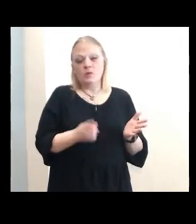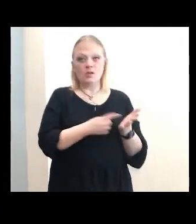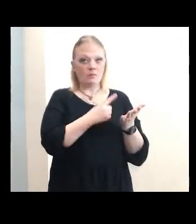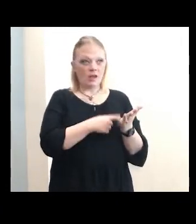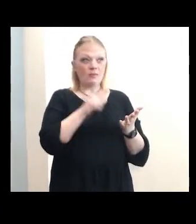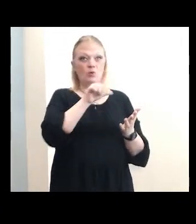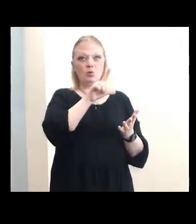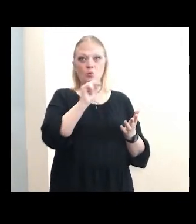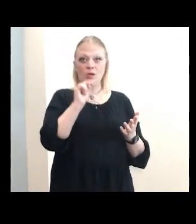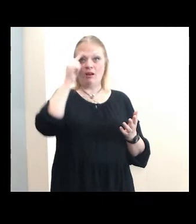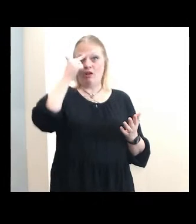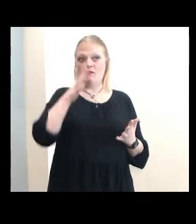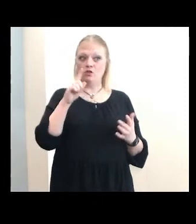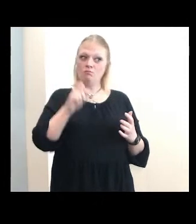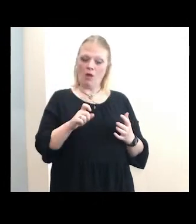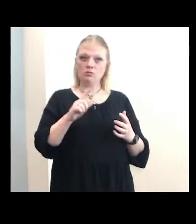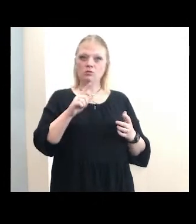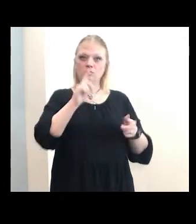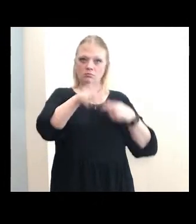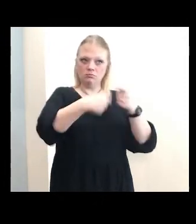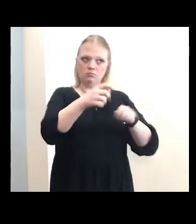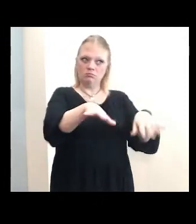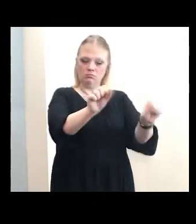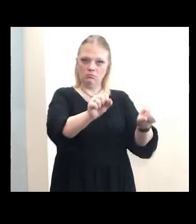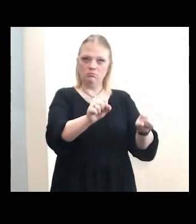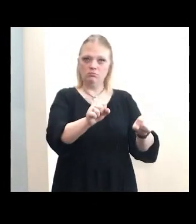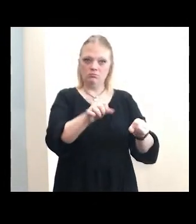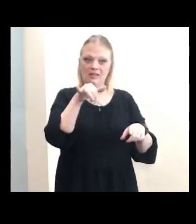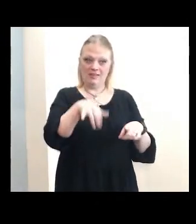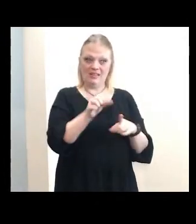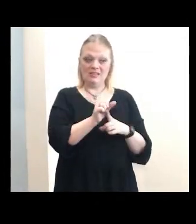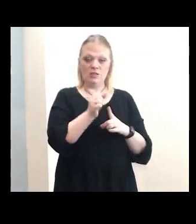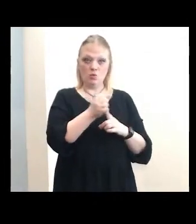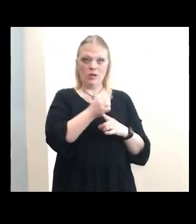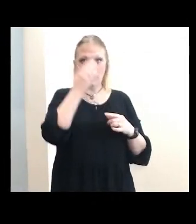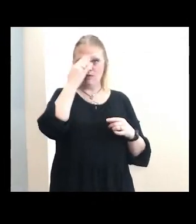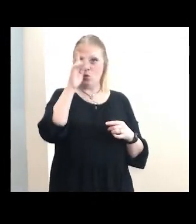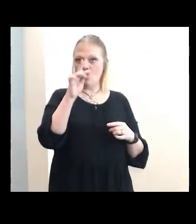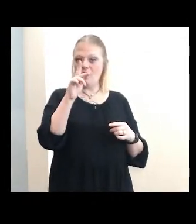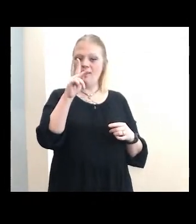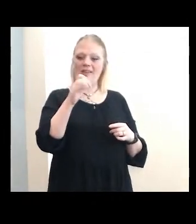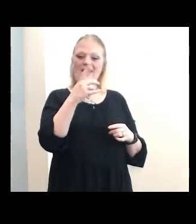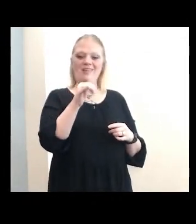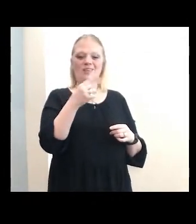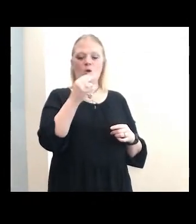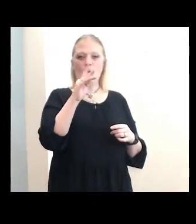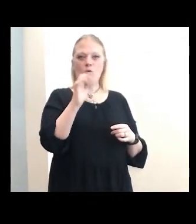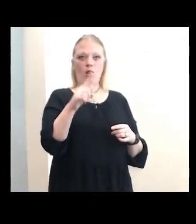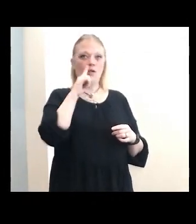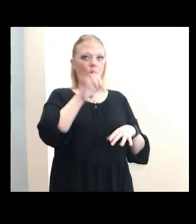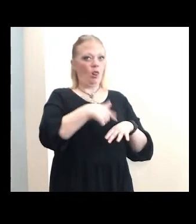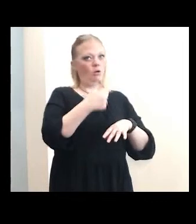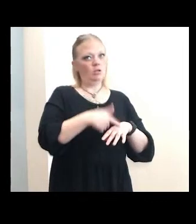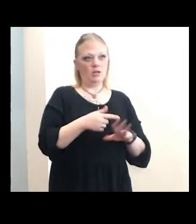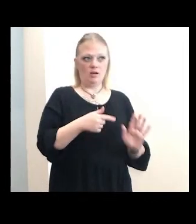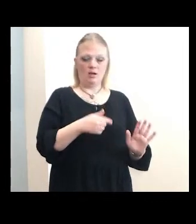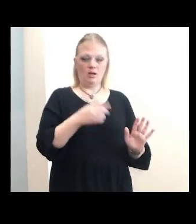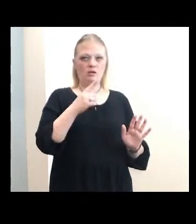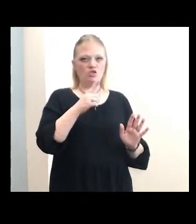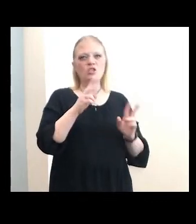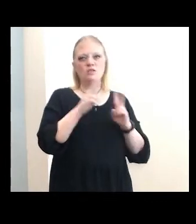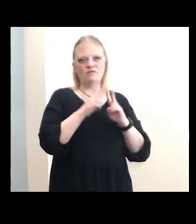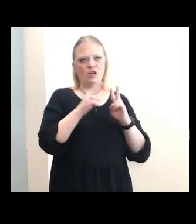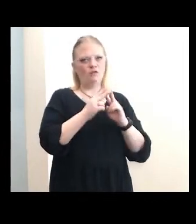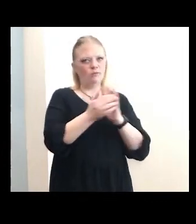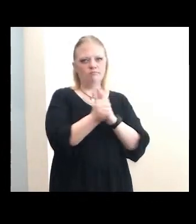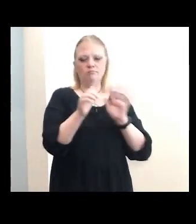have to step up to the plate. And in this situation here, I've known Kathy Hochul for a long time, and I know she's more than capable to